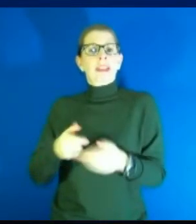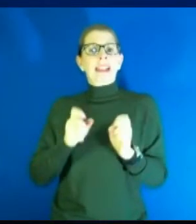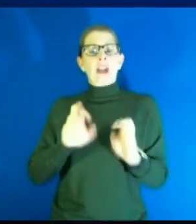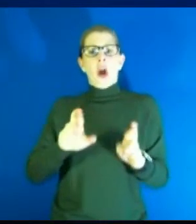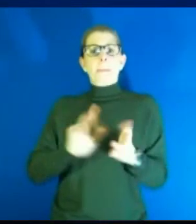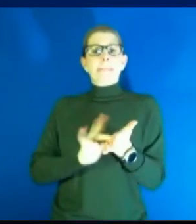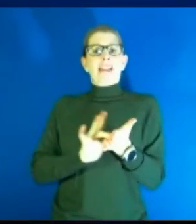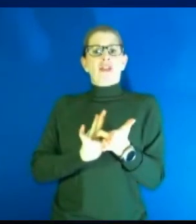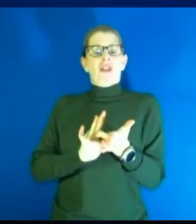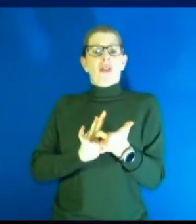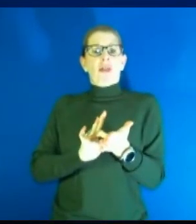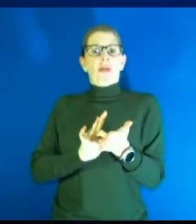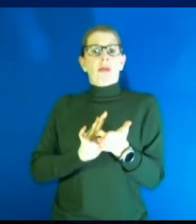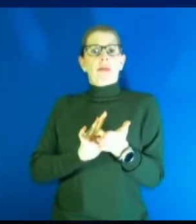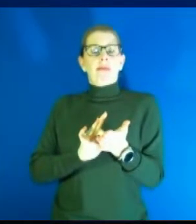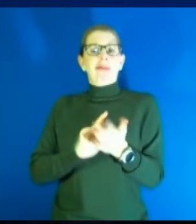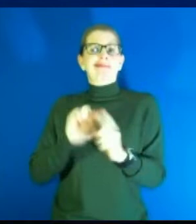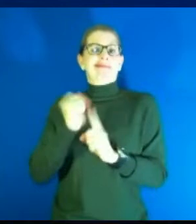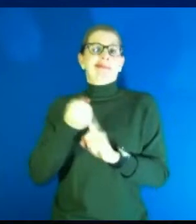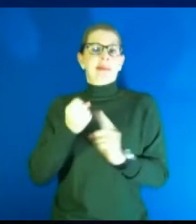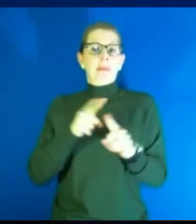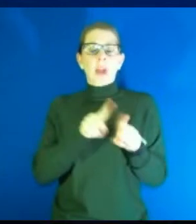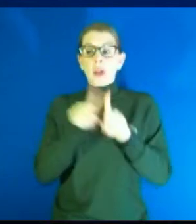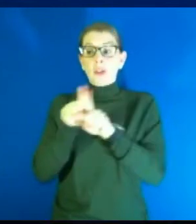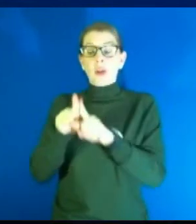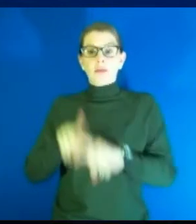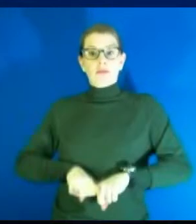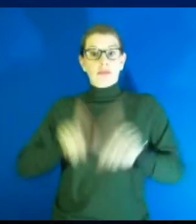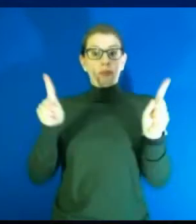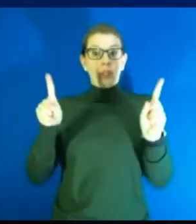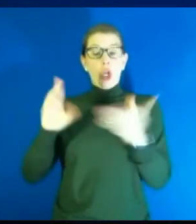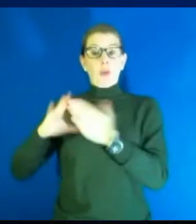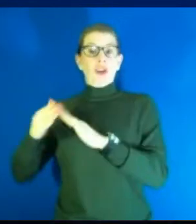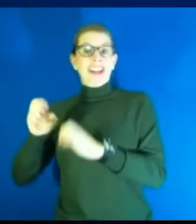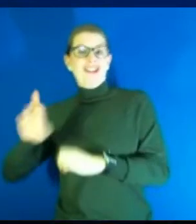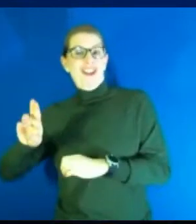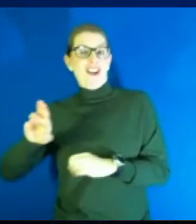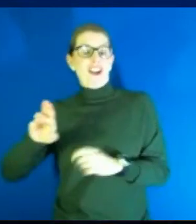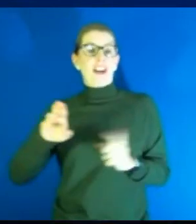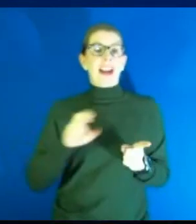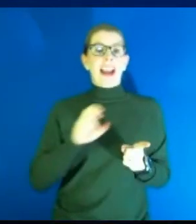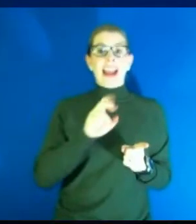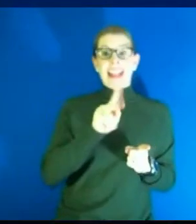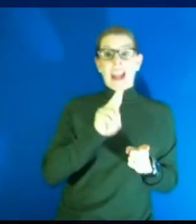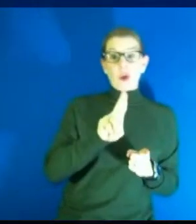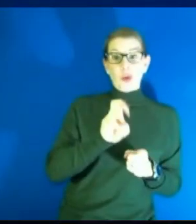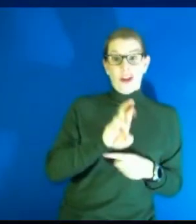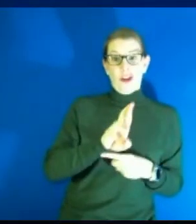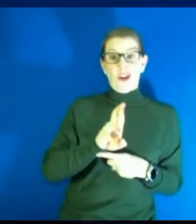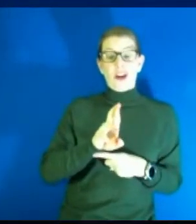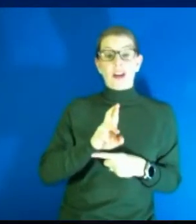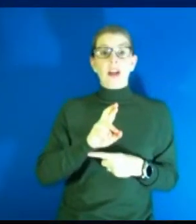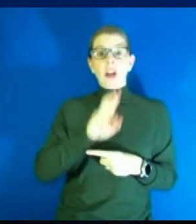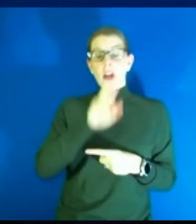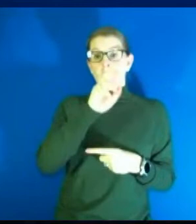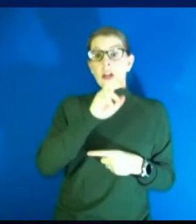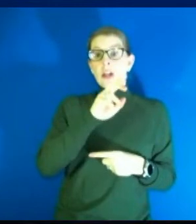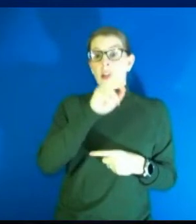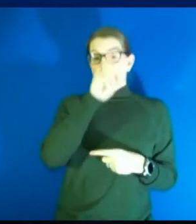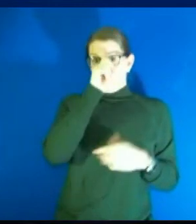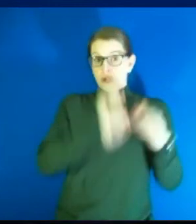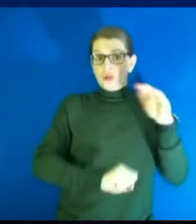conditions. But there's also a big difference between a community ER and a place like KU, right? We're a stroke center, we're a STEMI